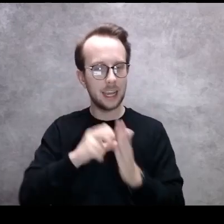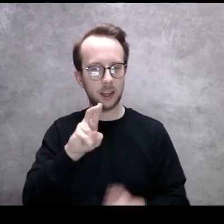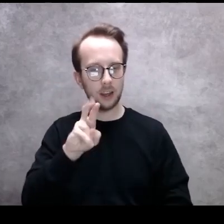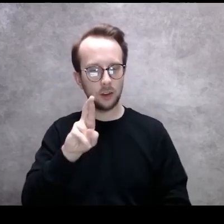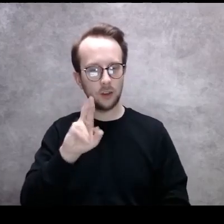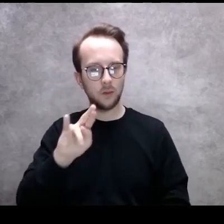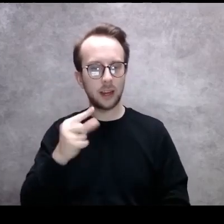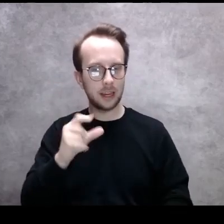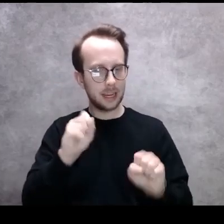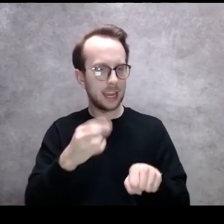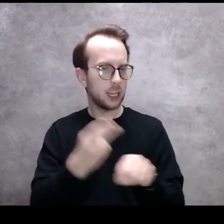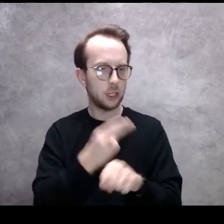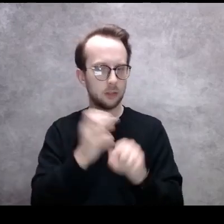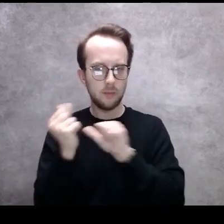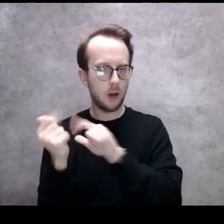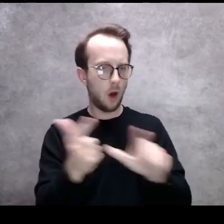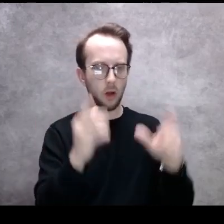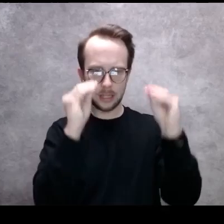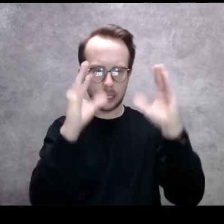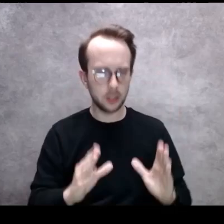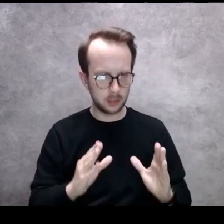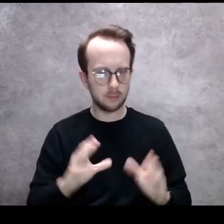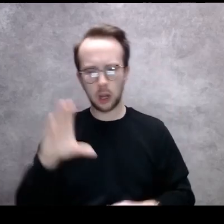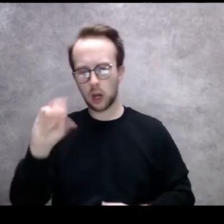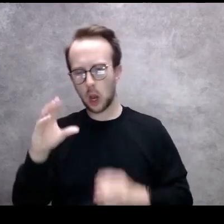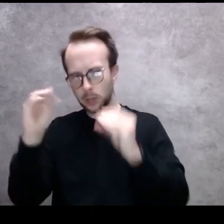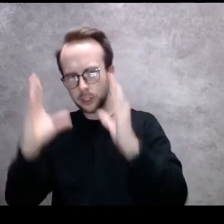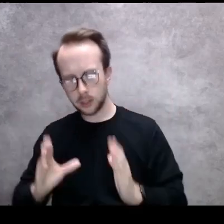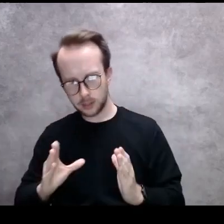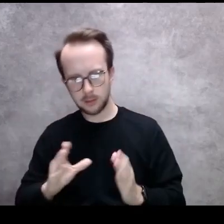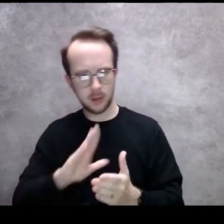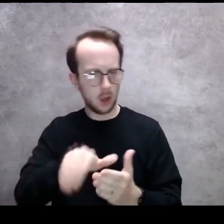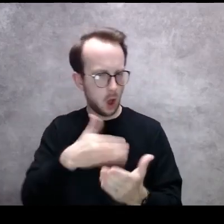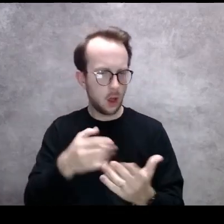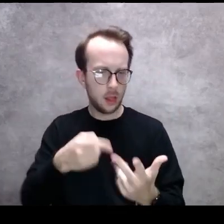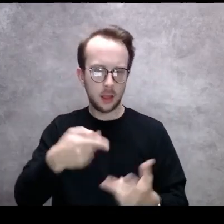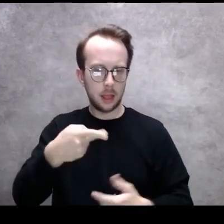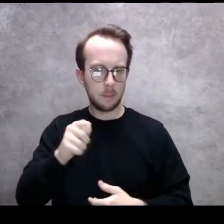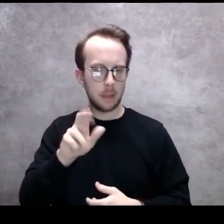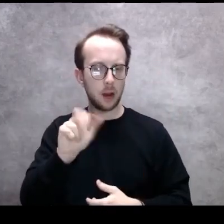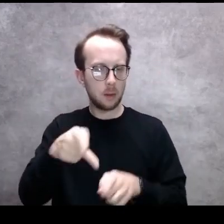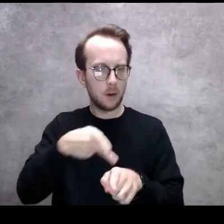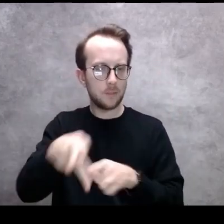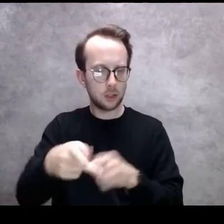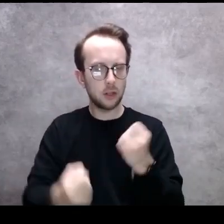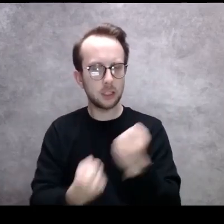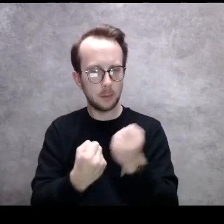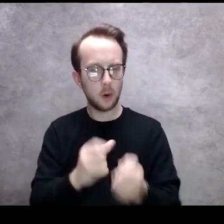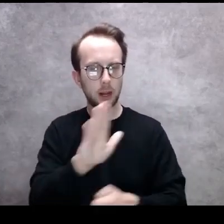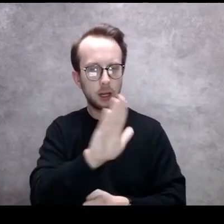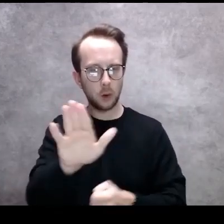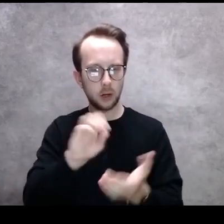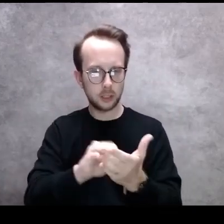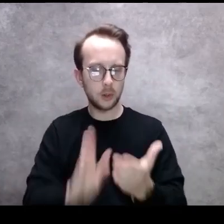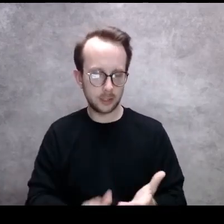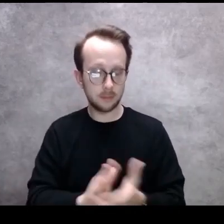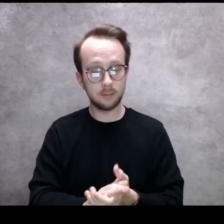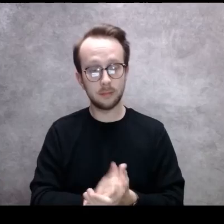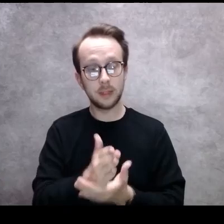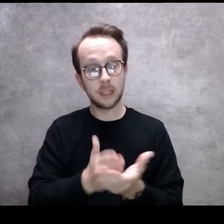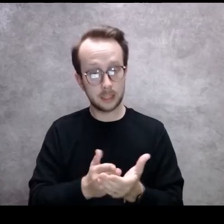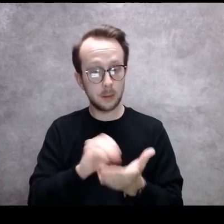teachers in a co-teaching classroom, as well as all paraprofessionals supporting students. Some students may need a higher level